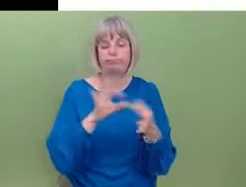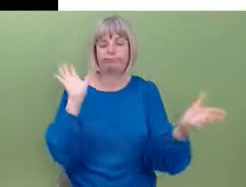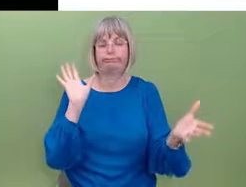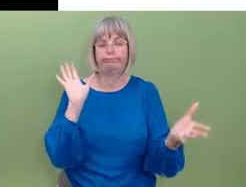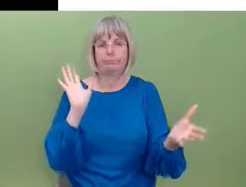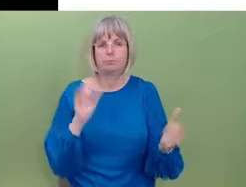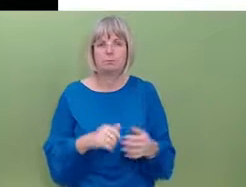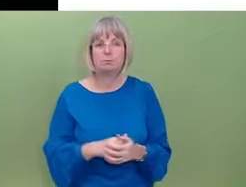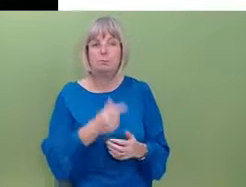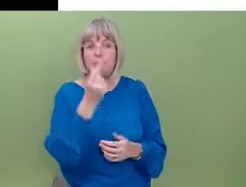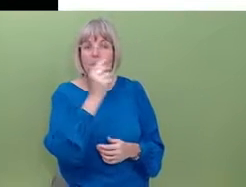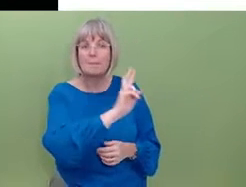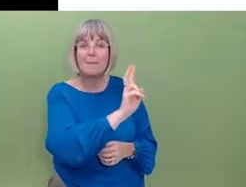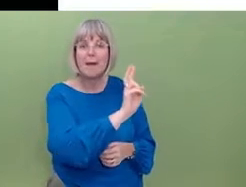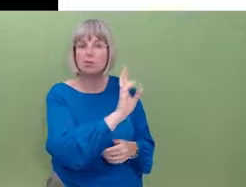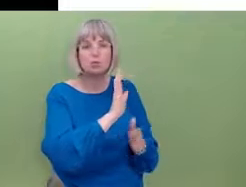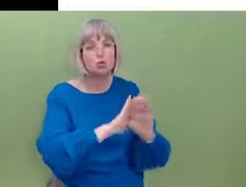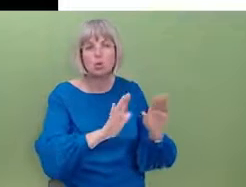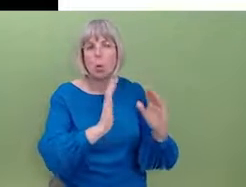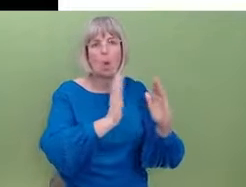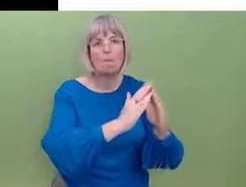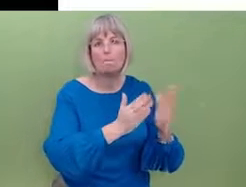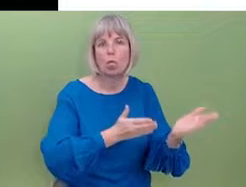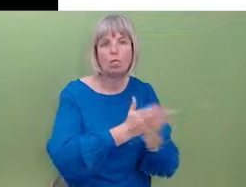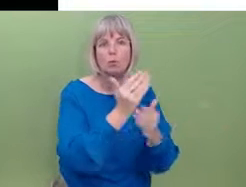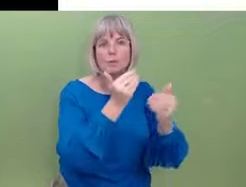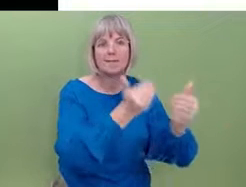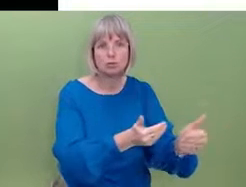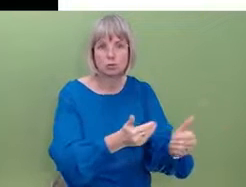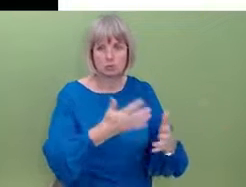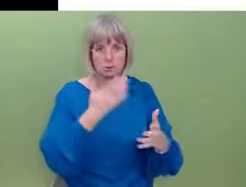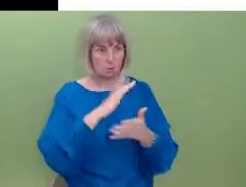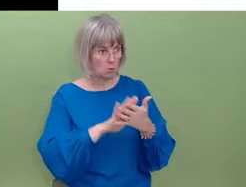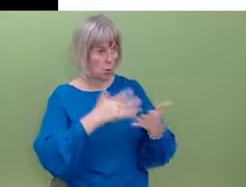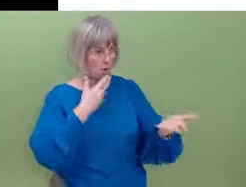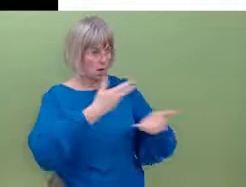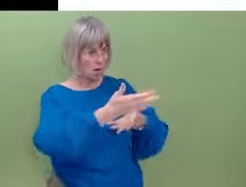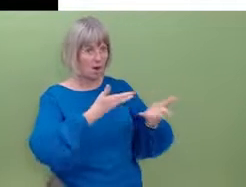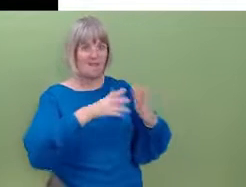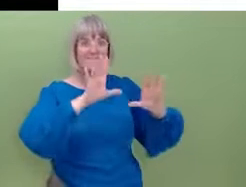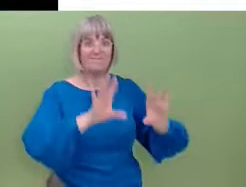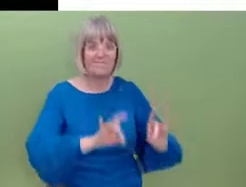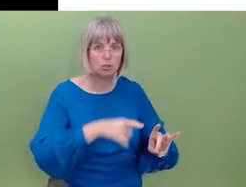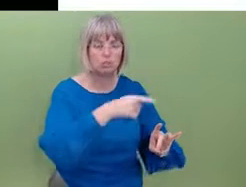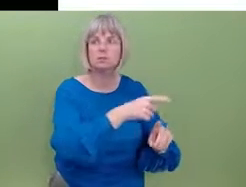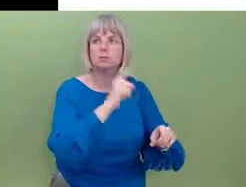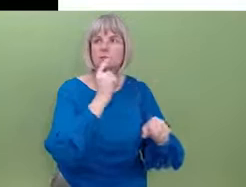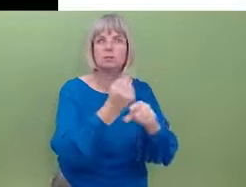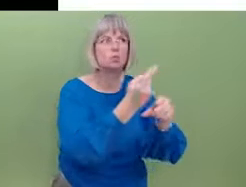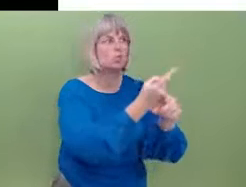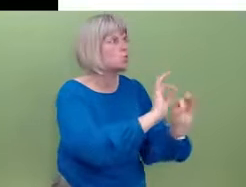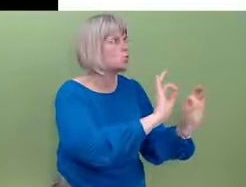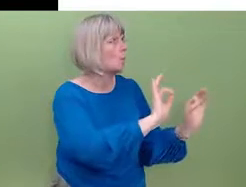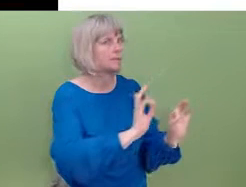during the session and that they may not have anyone to talk to after the session. So it's important that we problem solve any of